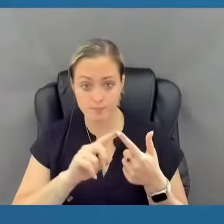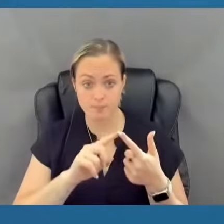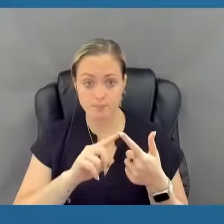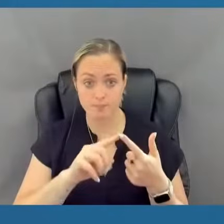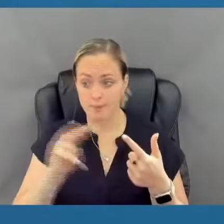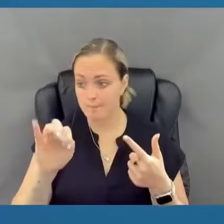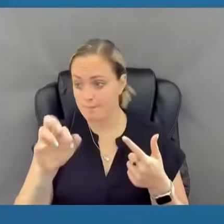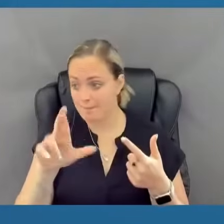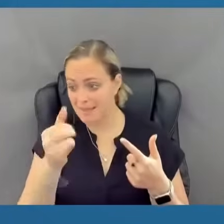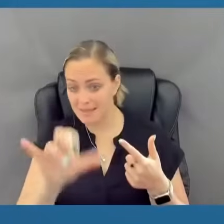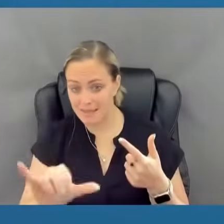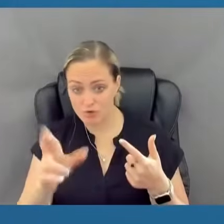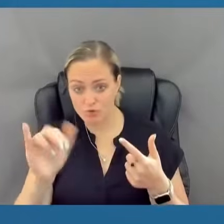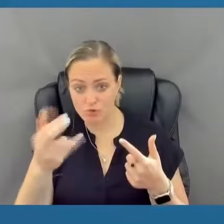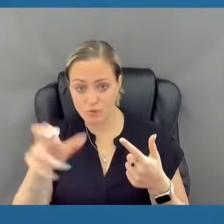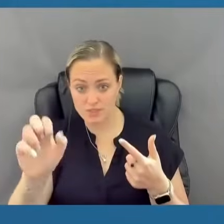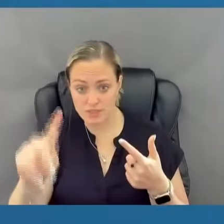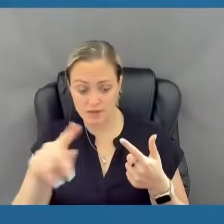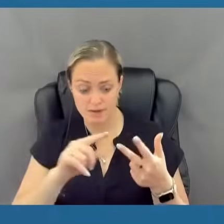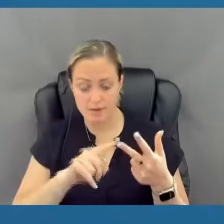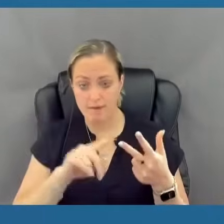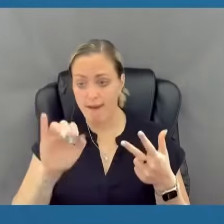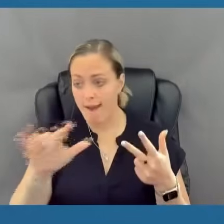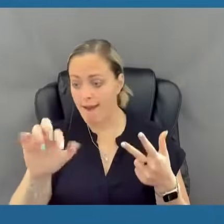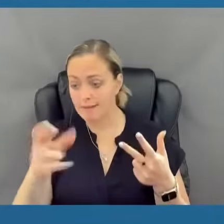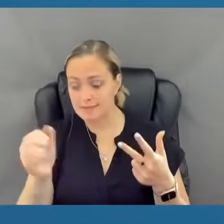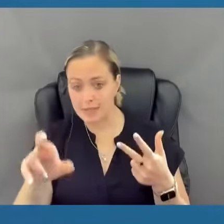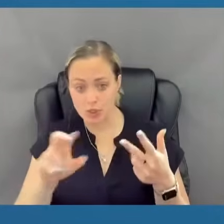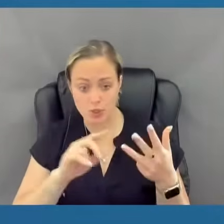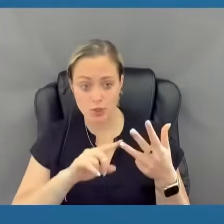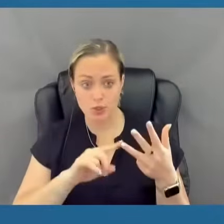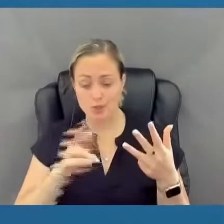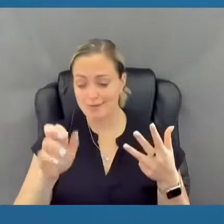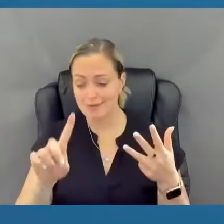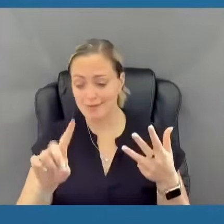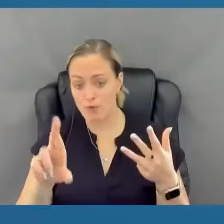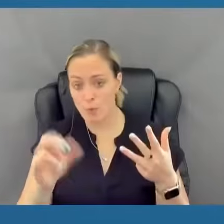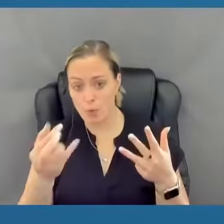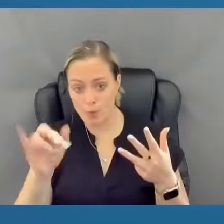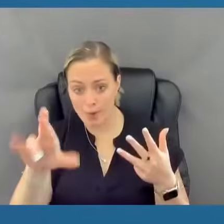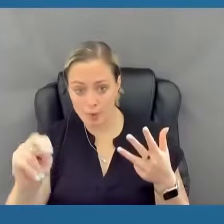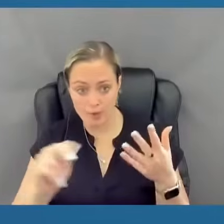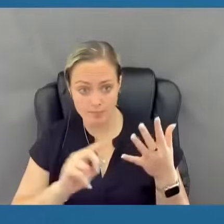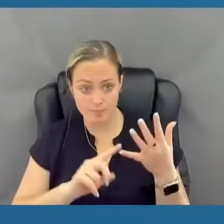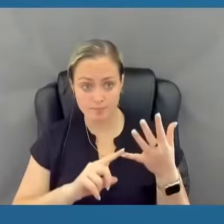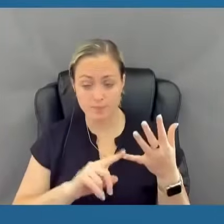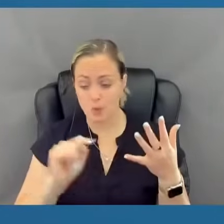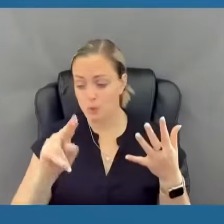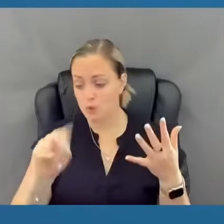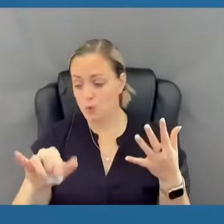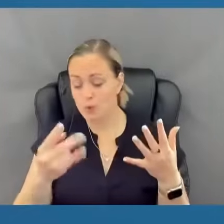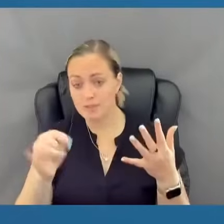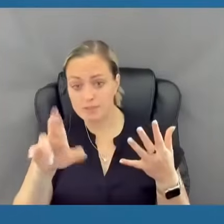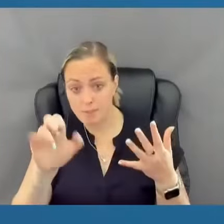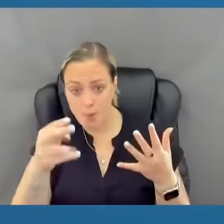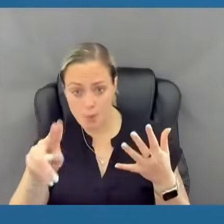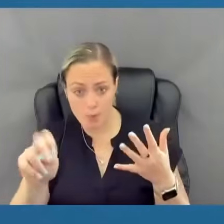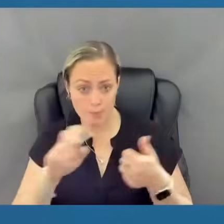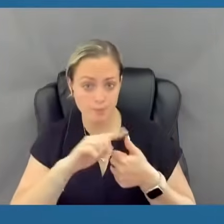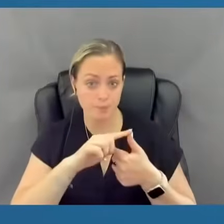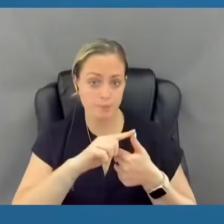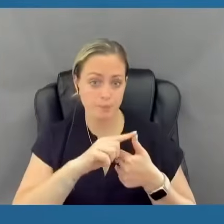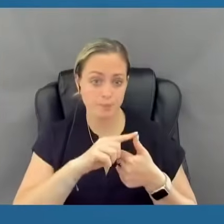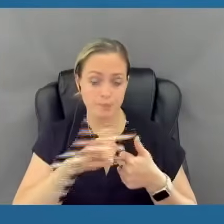Rozic, Assemblymember Al Taylor, Assemblymember David Weprin, Assemblymember Tony Simone, Assemblymember